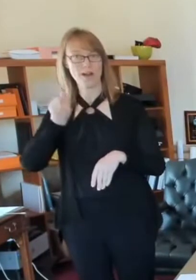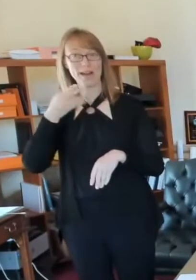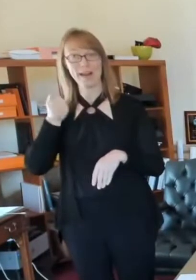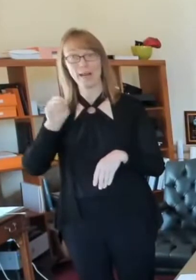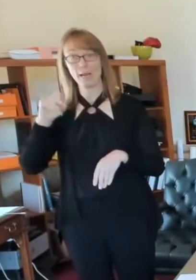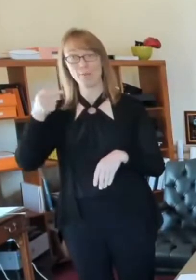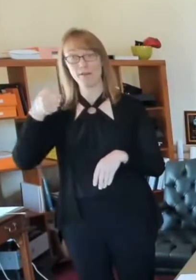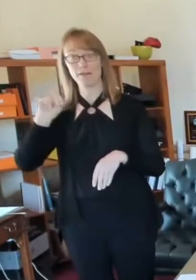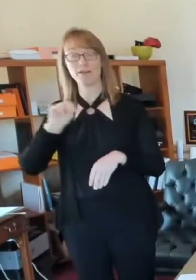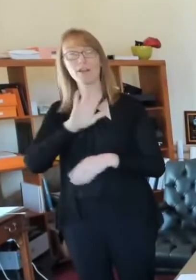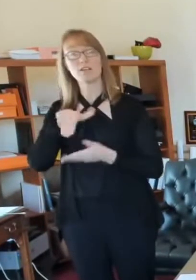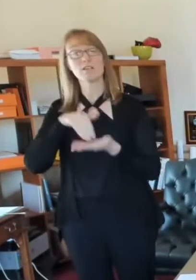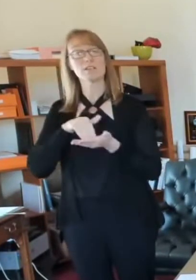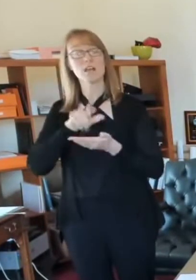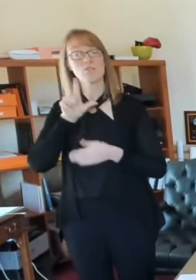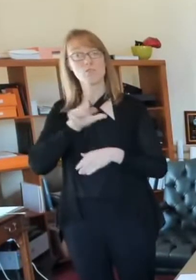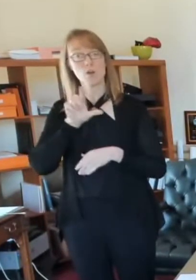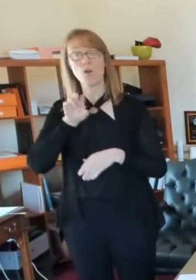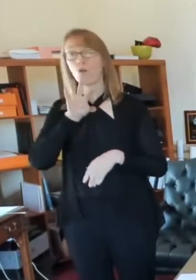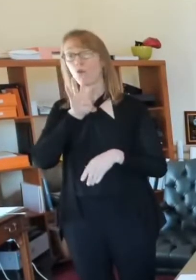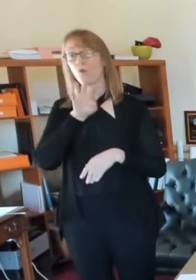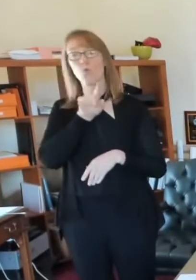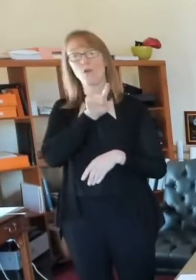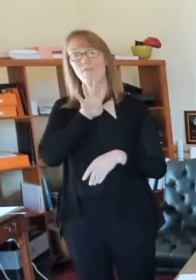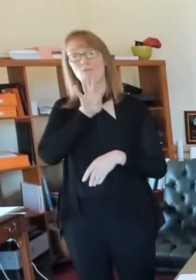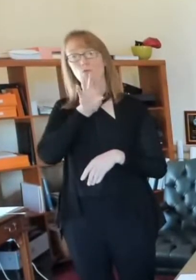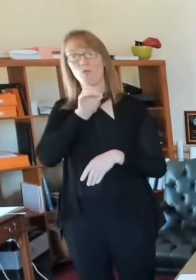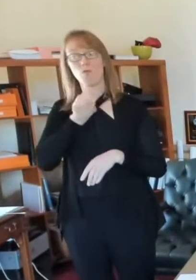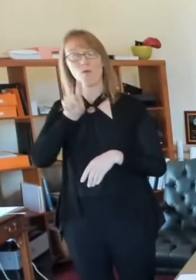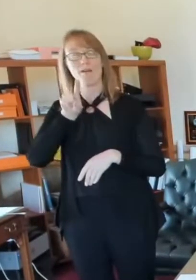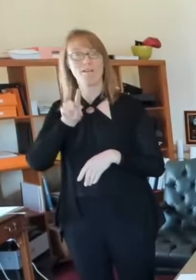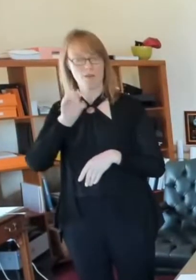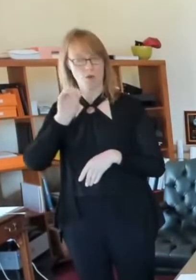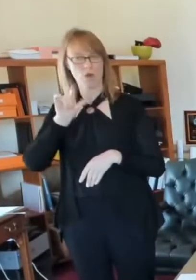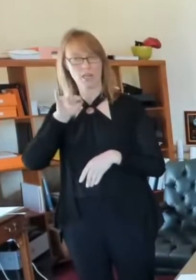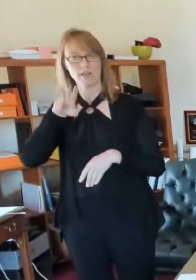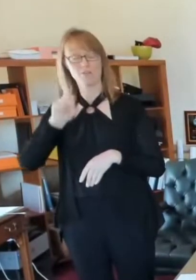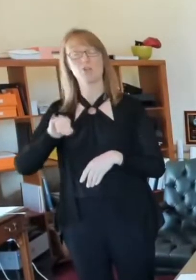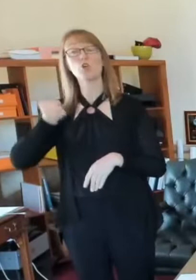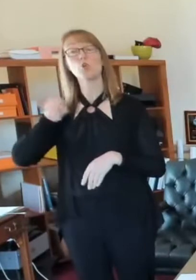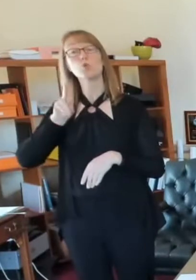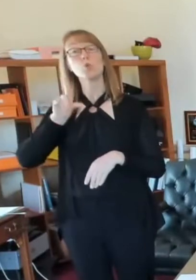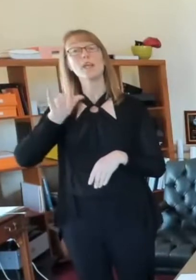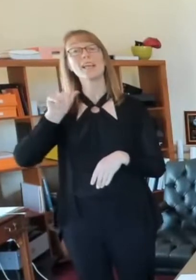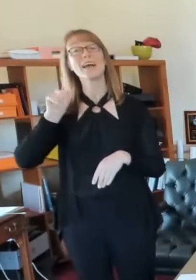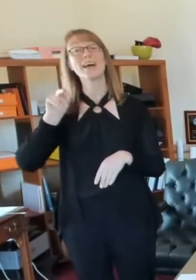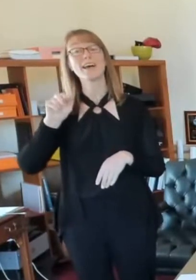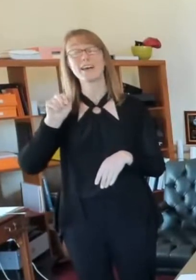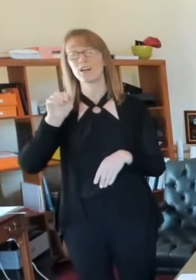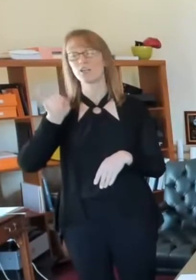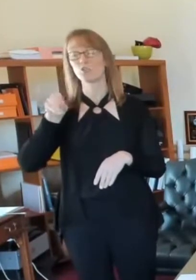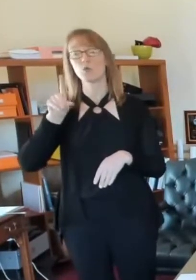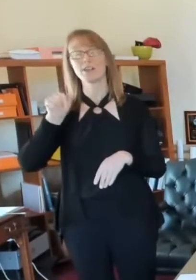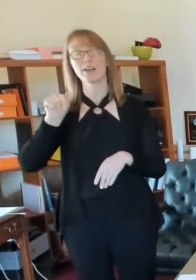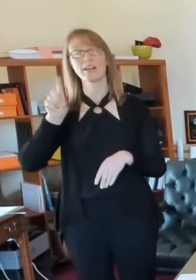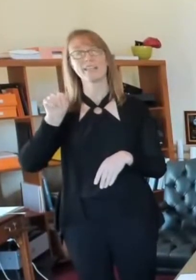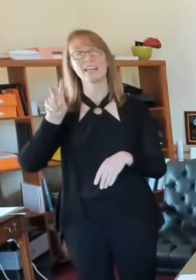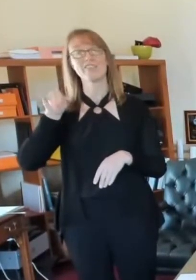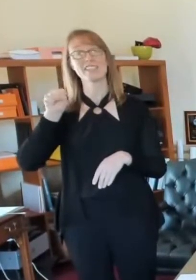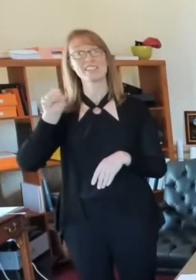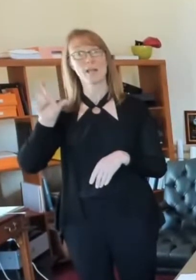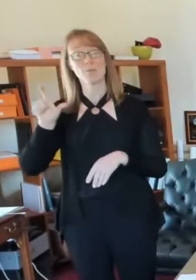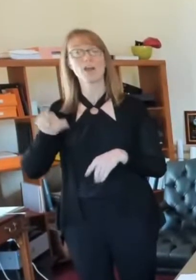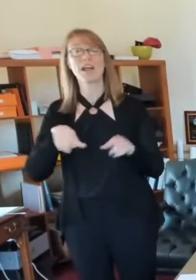downtown, 1301 Olive; Julia Davis Library, 4415 Natural Bridge; and Schlafly